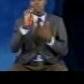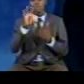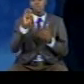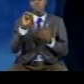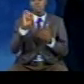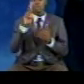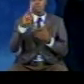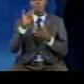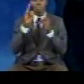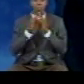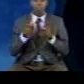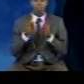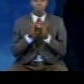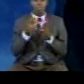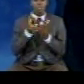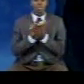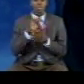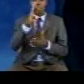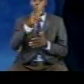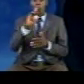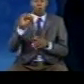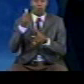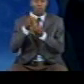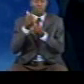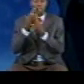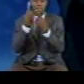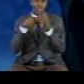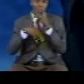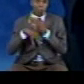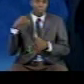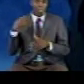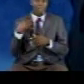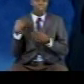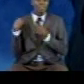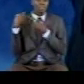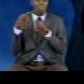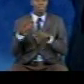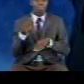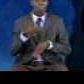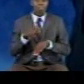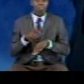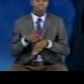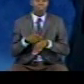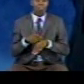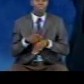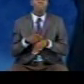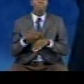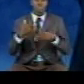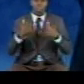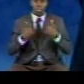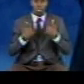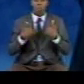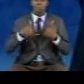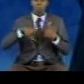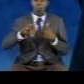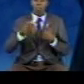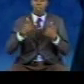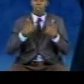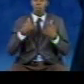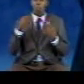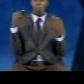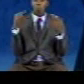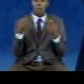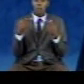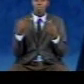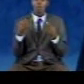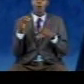broom came out. When the broom came out, since that time, I was still having severe pain until Lagos program that